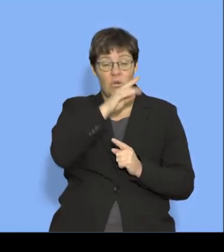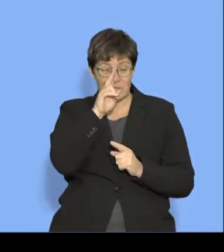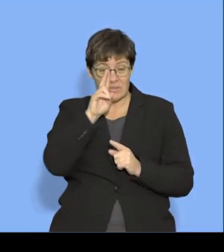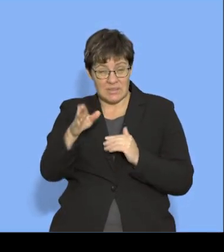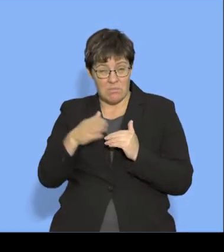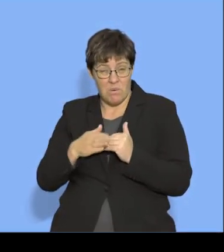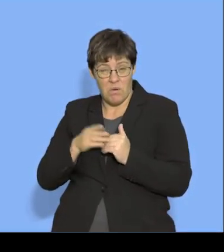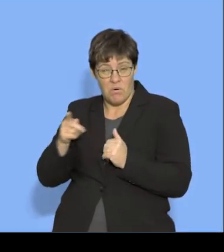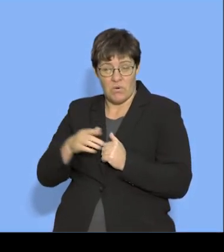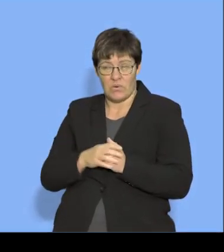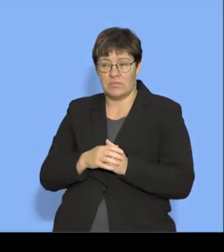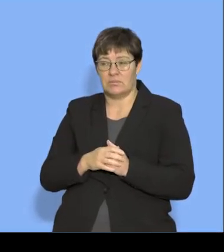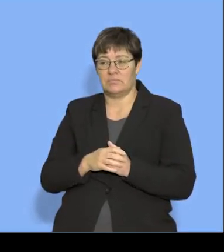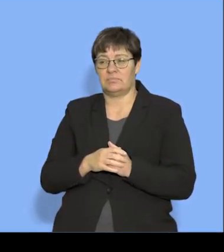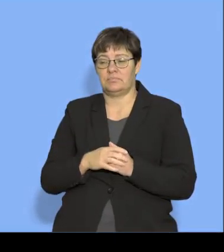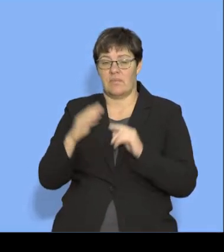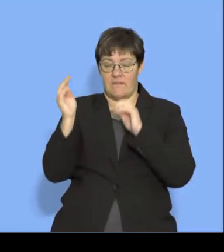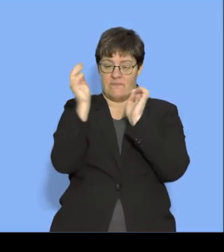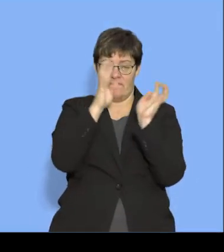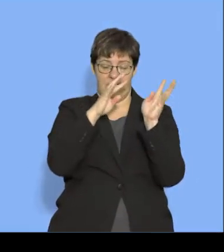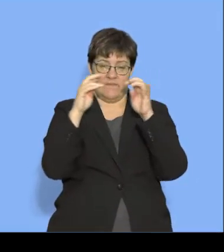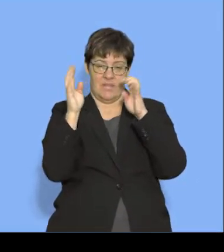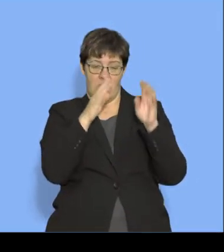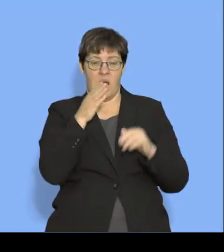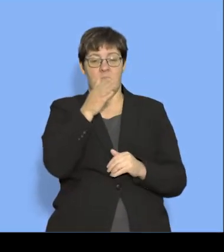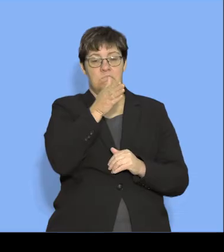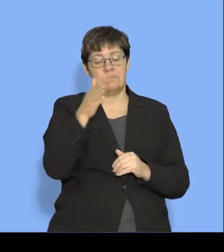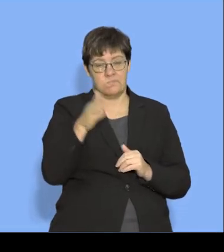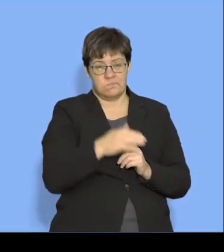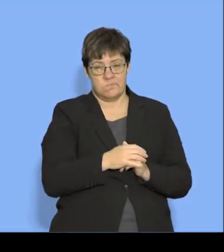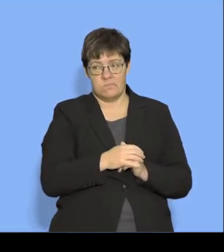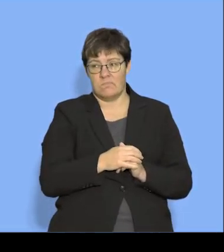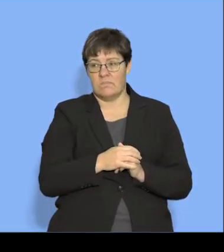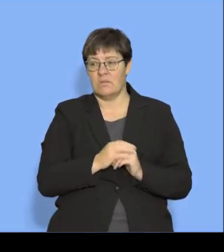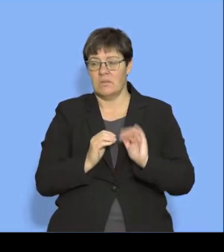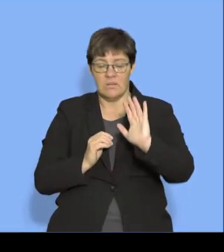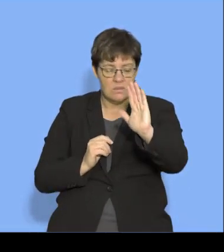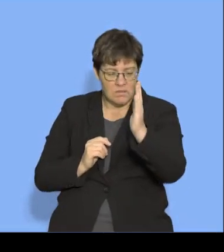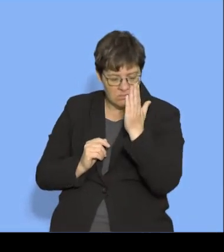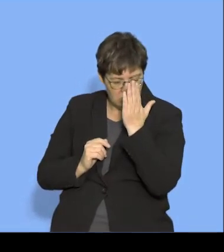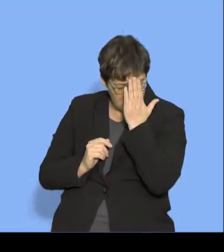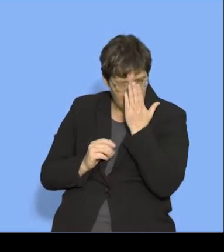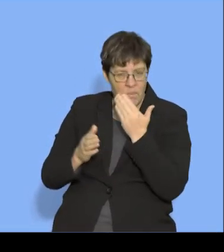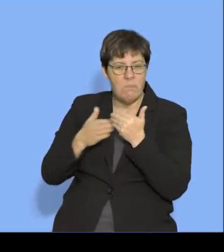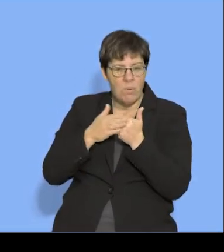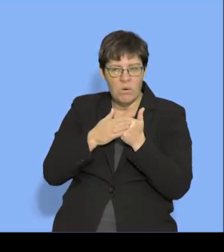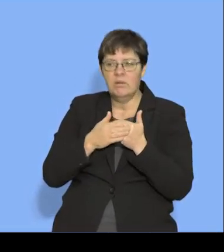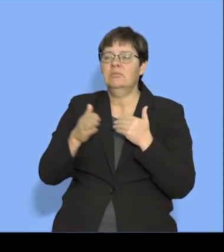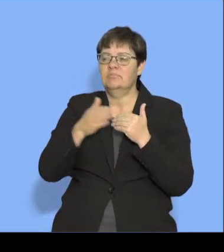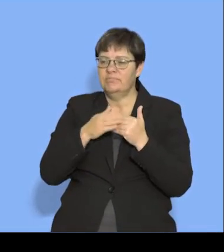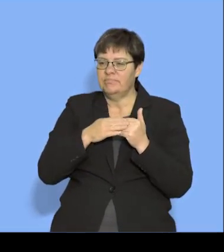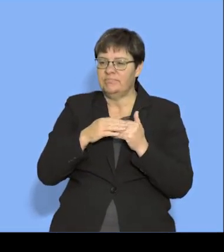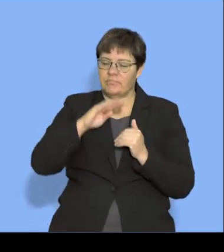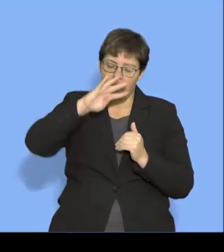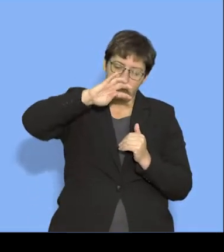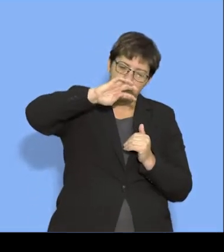we're seeing these villi present on them. And if we were to zoom in onto this, we will